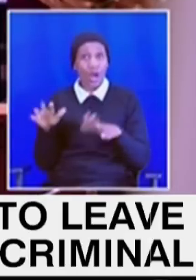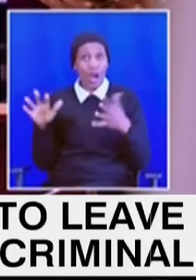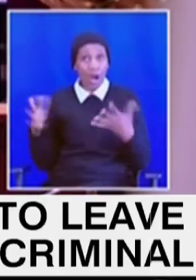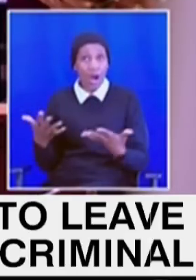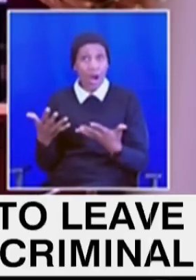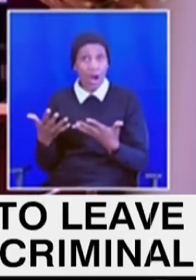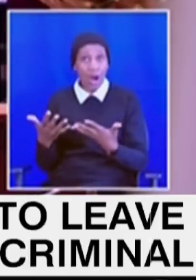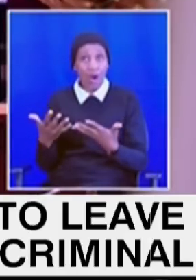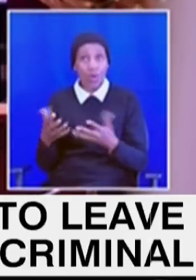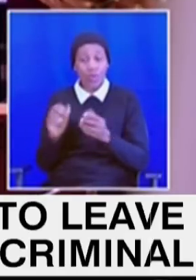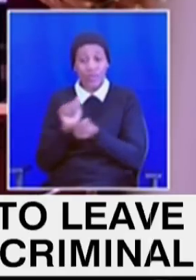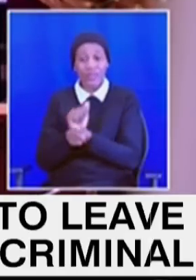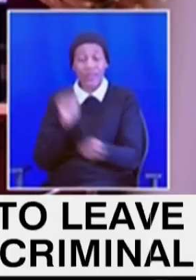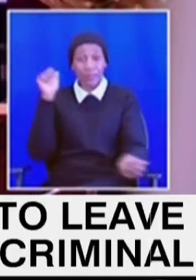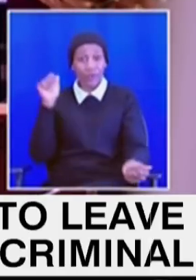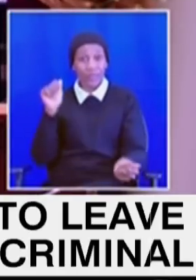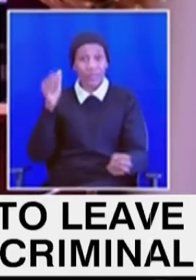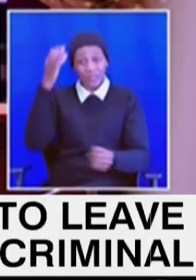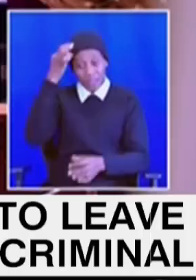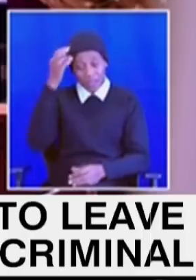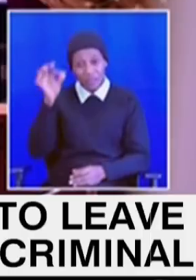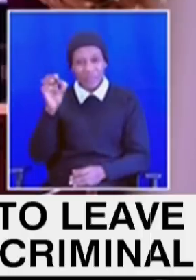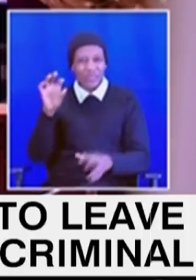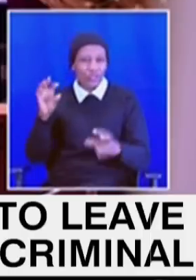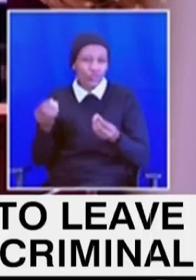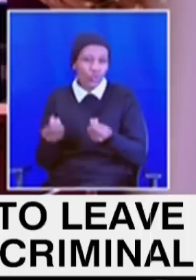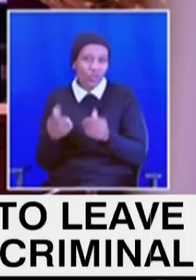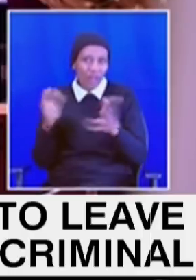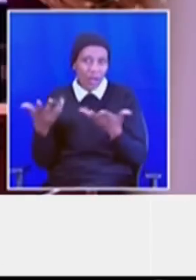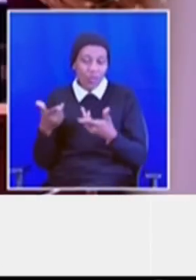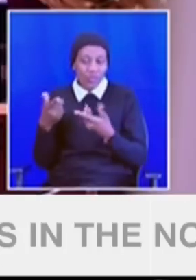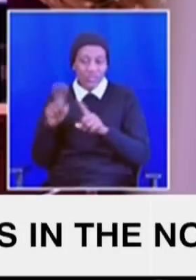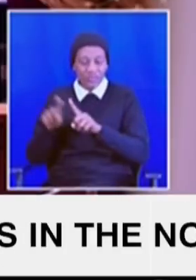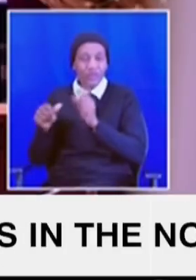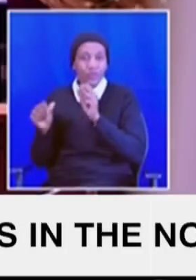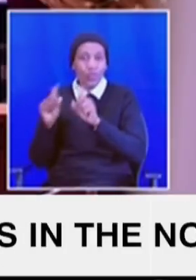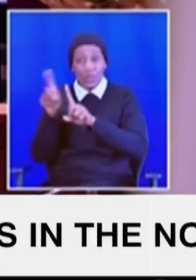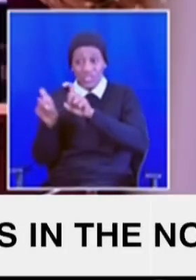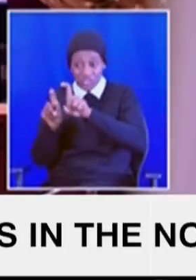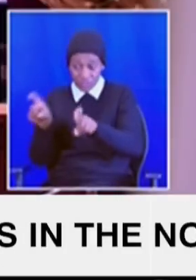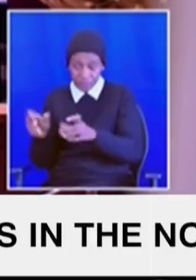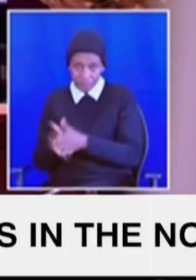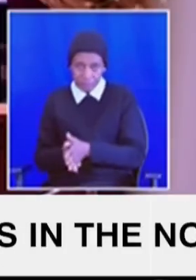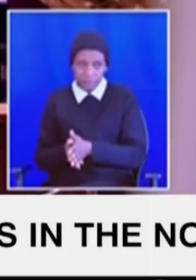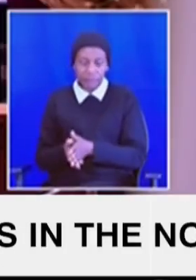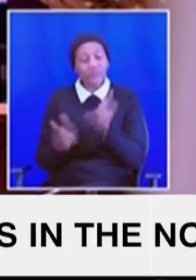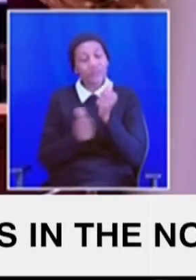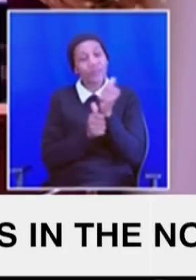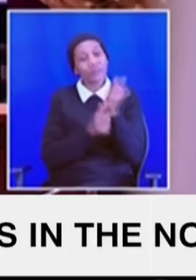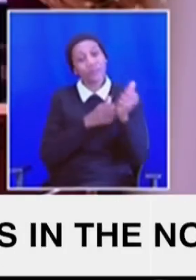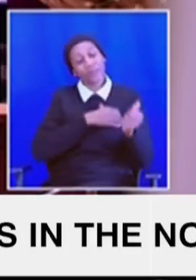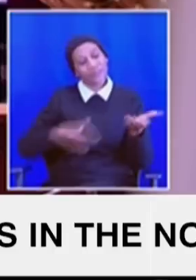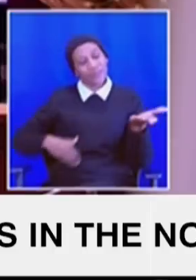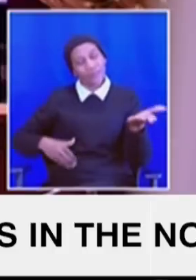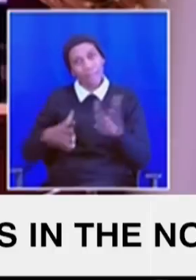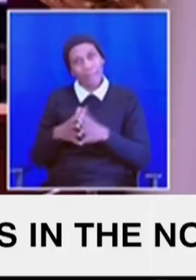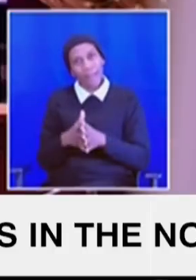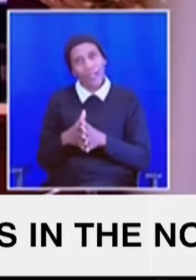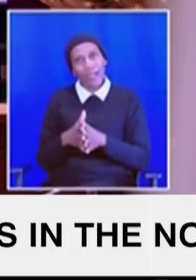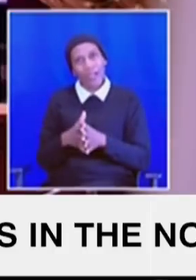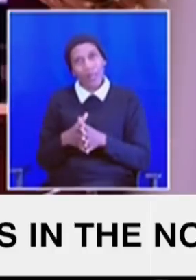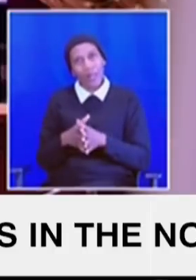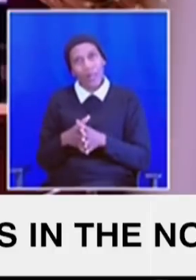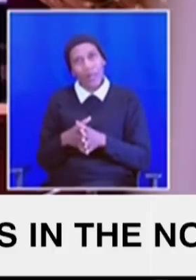democratic government is approaching this important question. Honourable Deputy President, because of